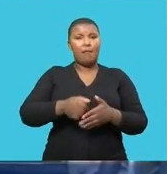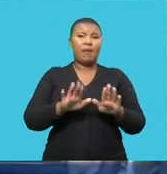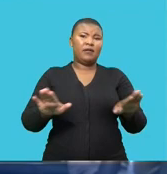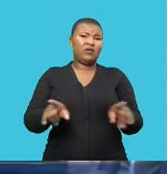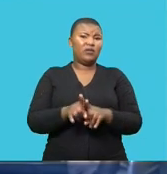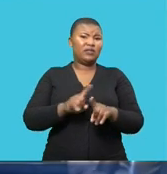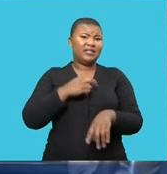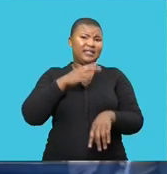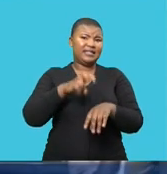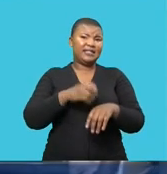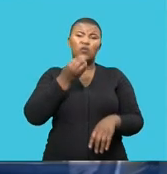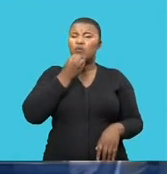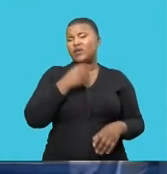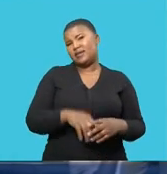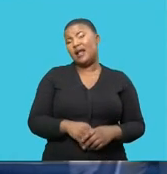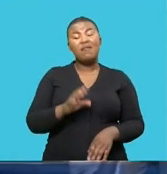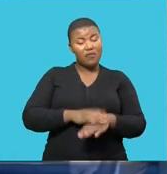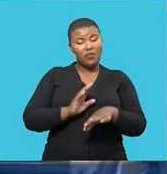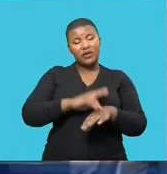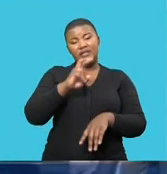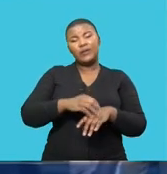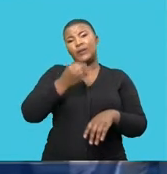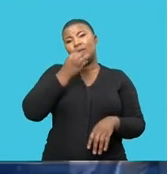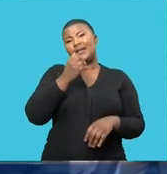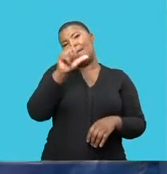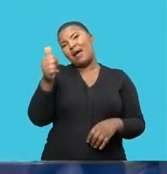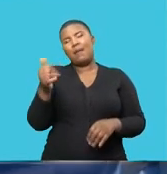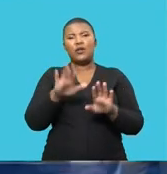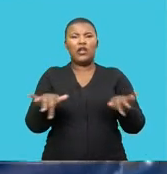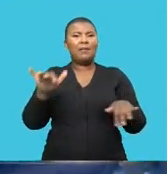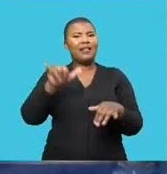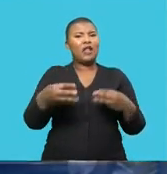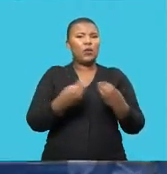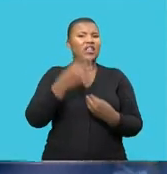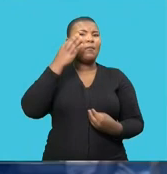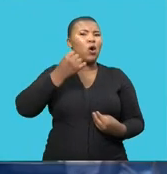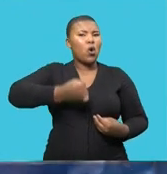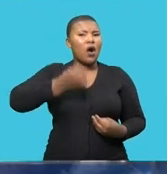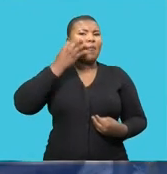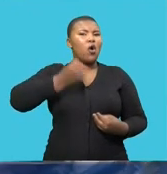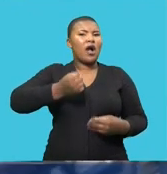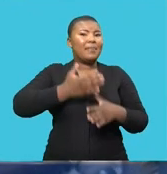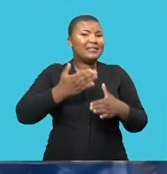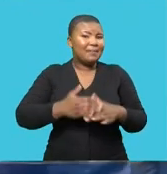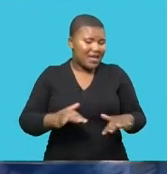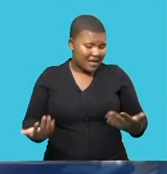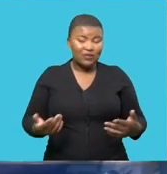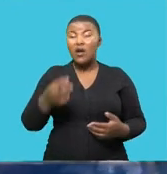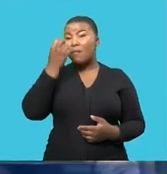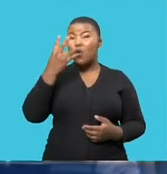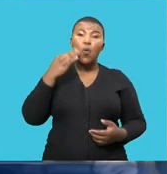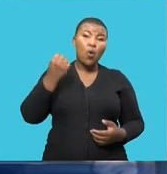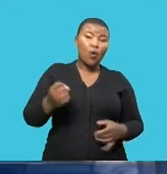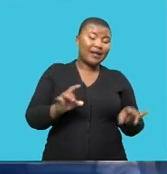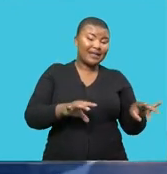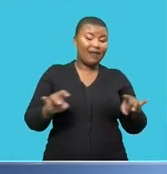esiyidinga kakhulu ukudla more than anything, because abanye abantwana abahlala nabo gogo, abogogo abangasebenzi, abagogo umbona ukuthi ugogo kunzima